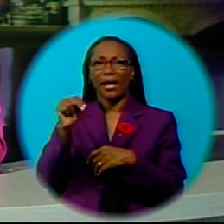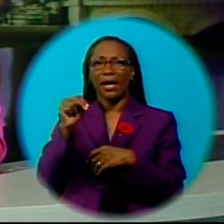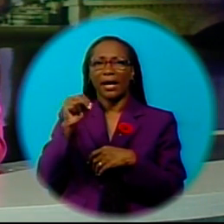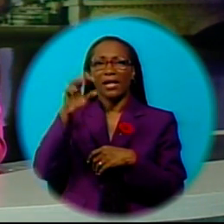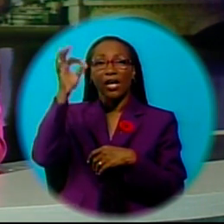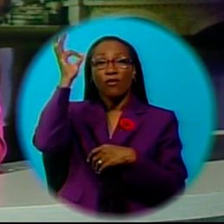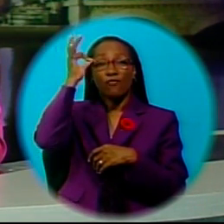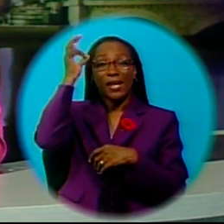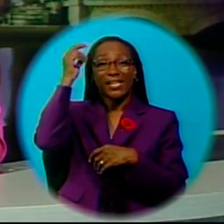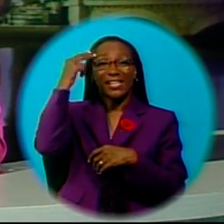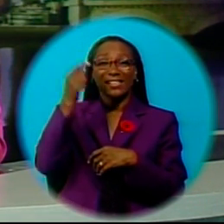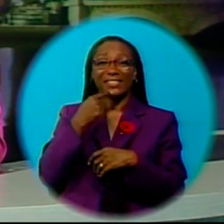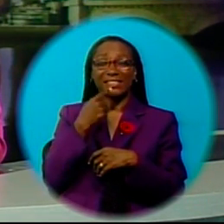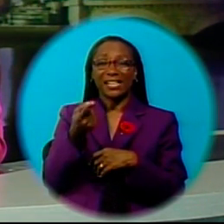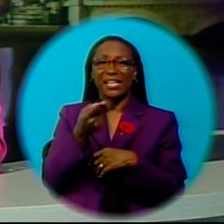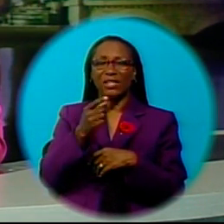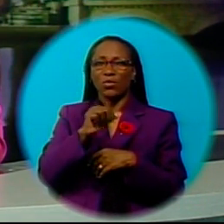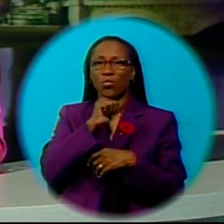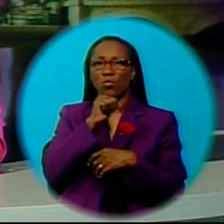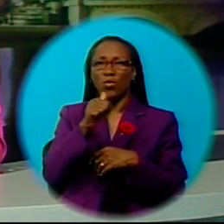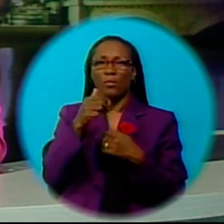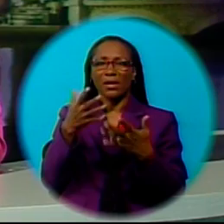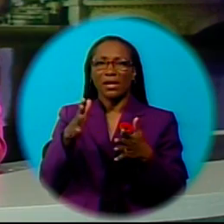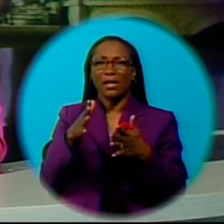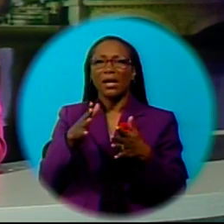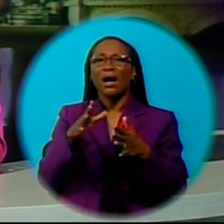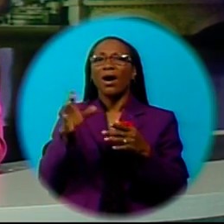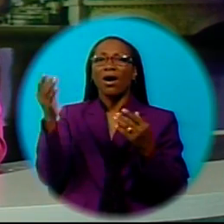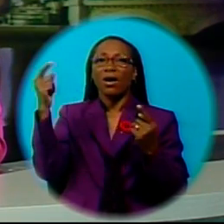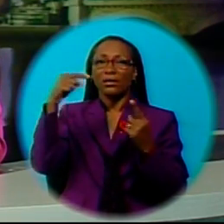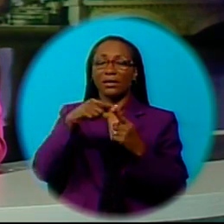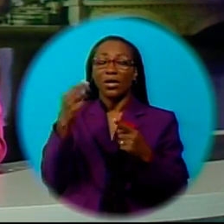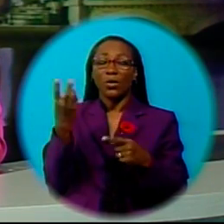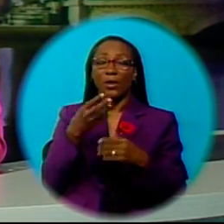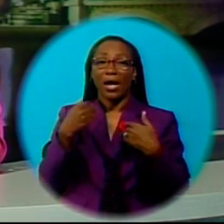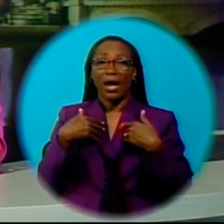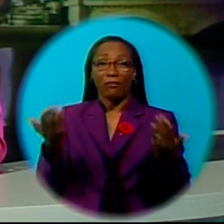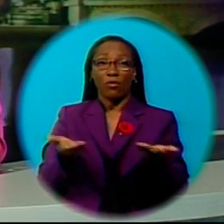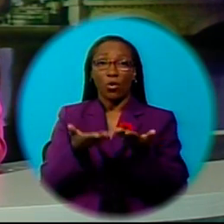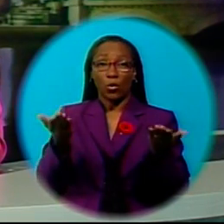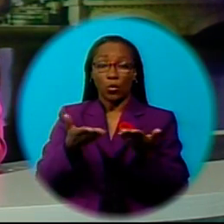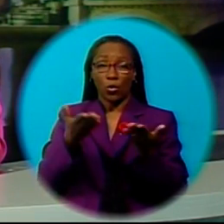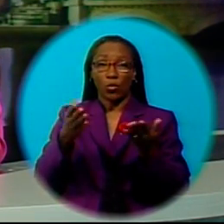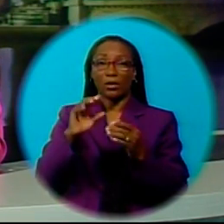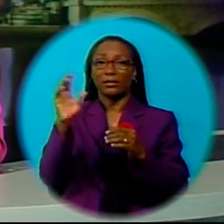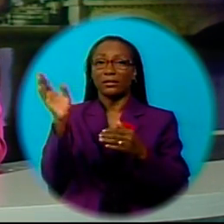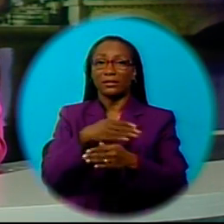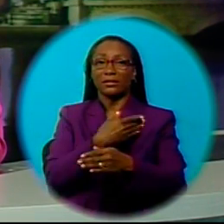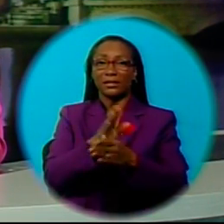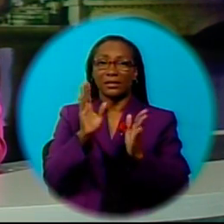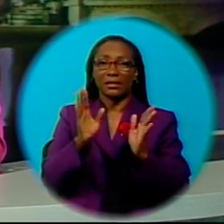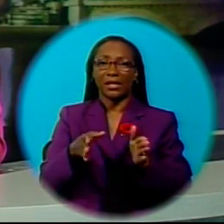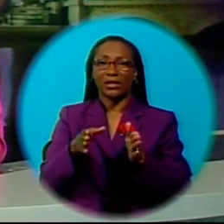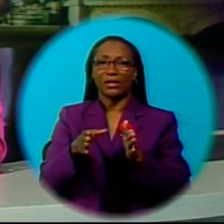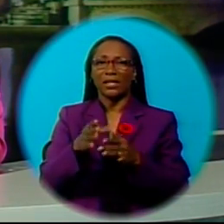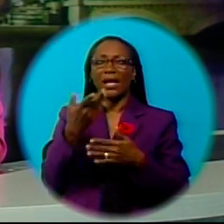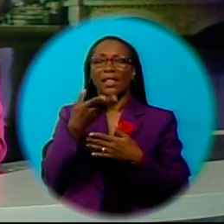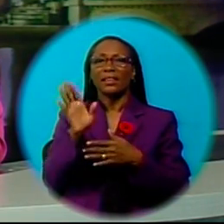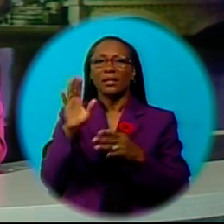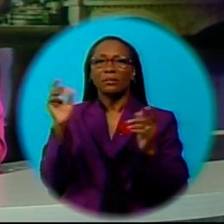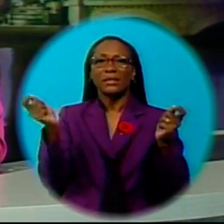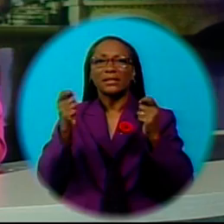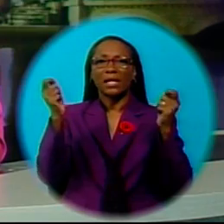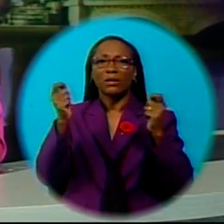be complete without performances from local artists. Now, this year is a special one for sponsor Hennessy, as it will be celebrating